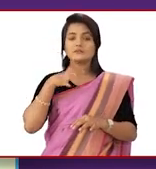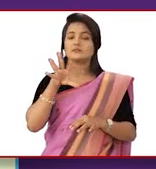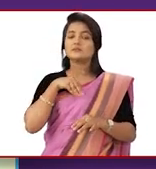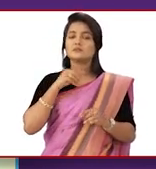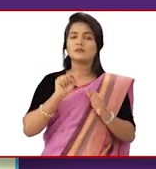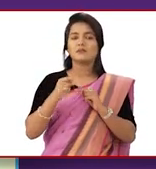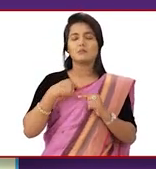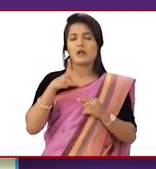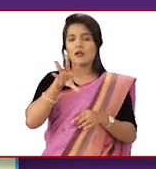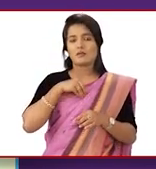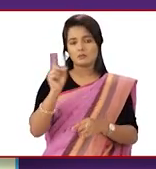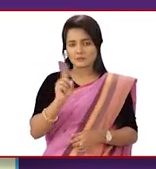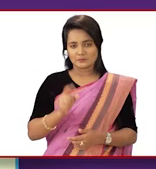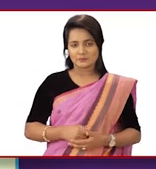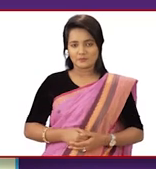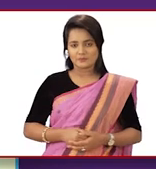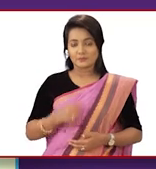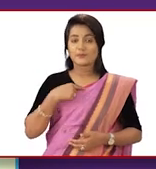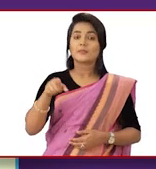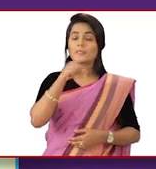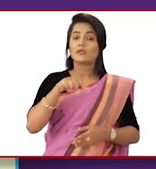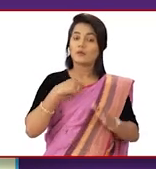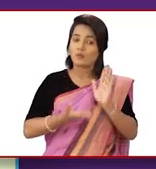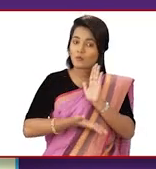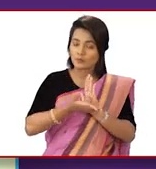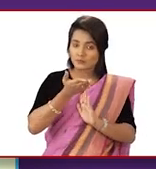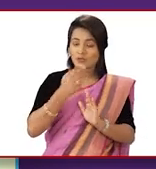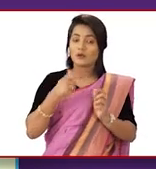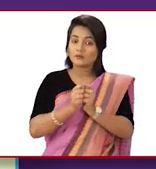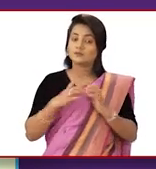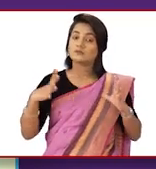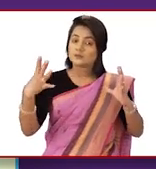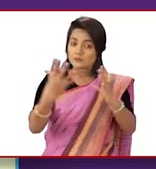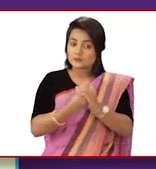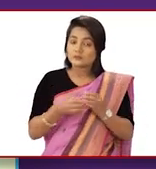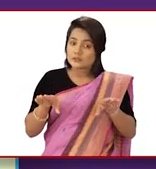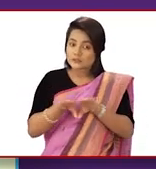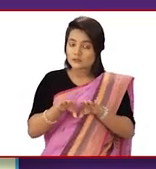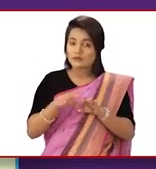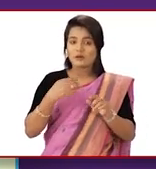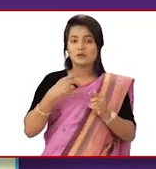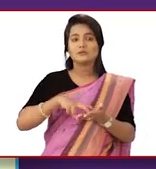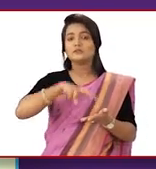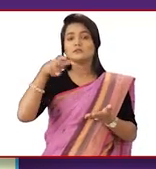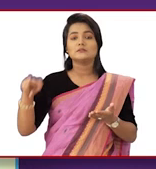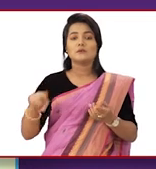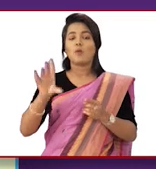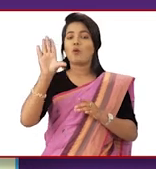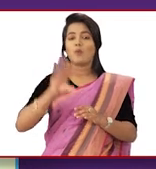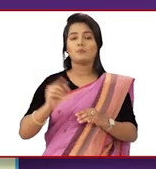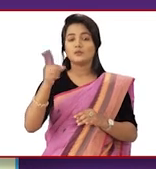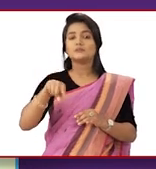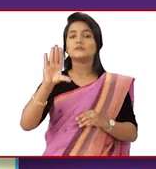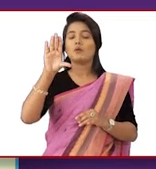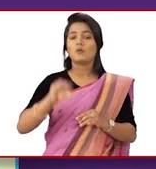thought maybe I'm not accepted. But as we progressed and as we worked together, and I didn't let that stop me. I